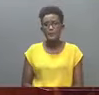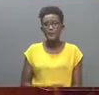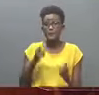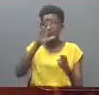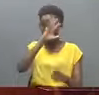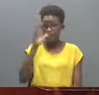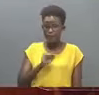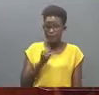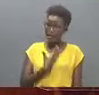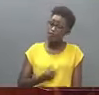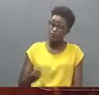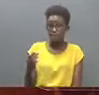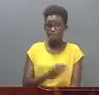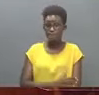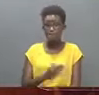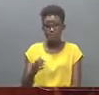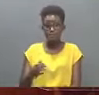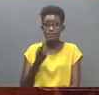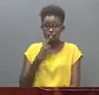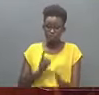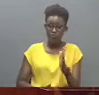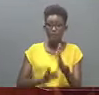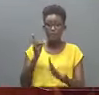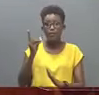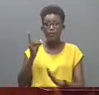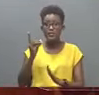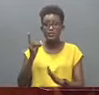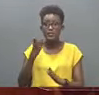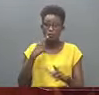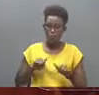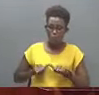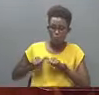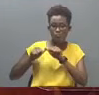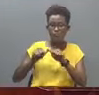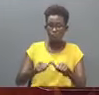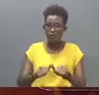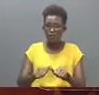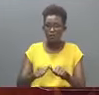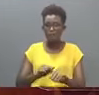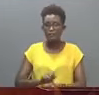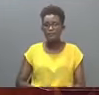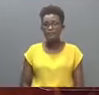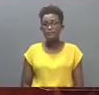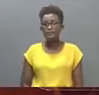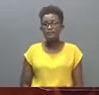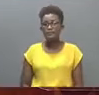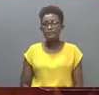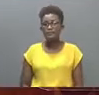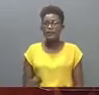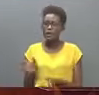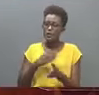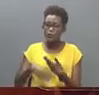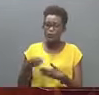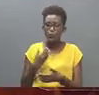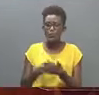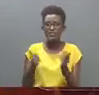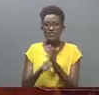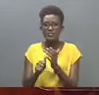Africa, we have the capacity to develop resistance. Africa dufite ubushobozi bwo kuzamura against every innovation.